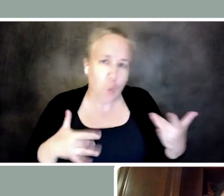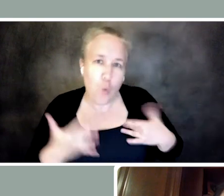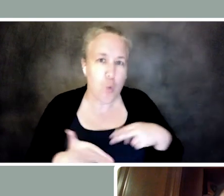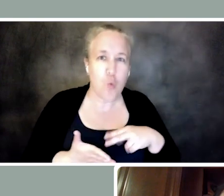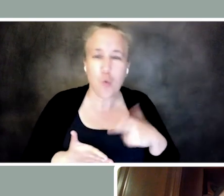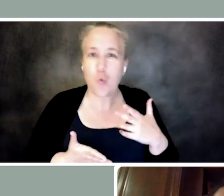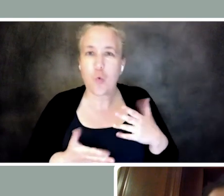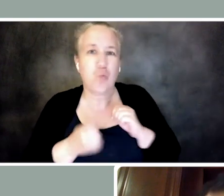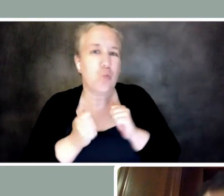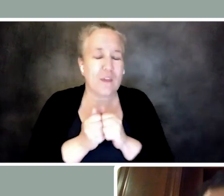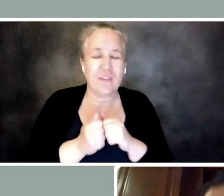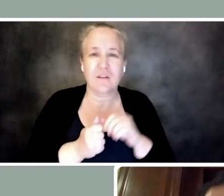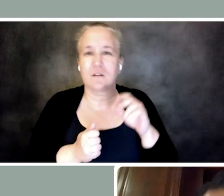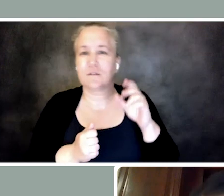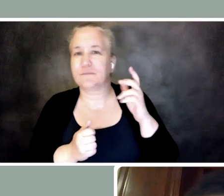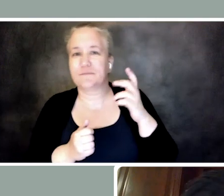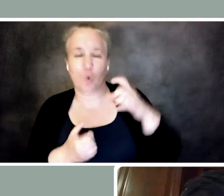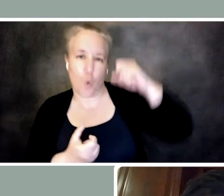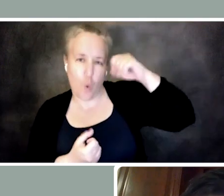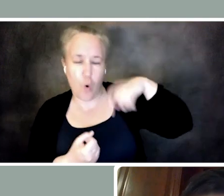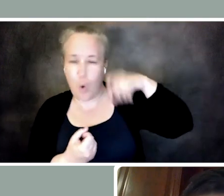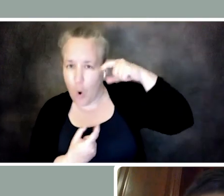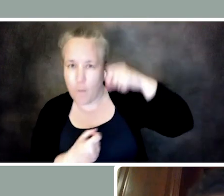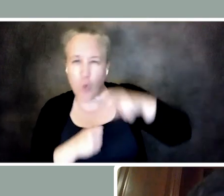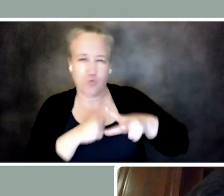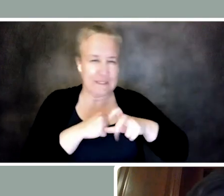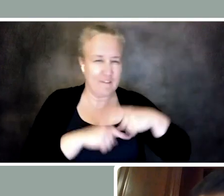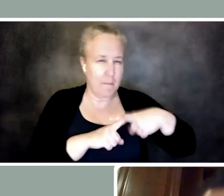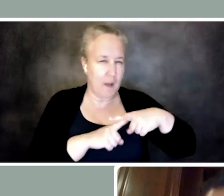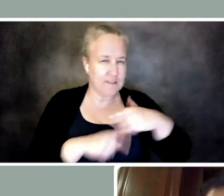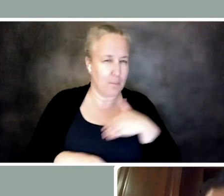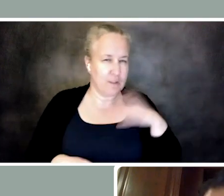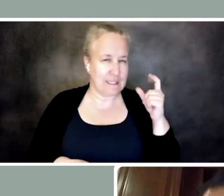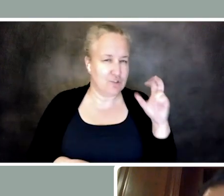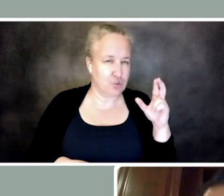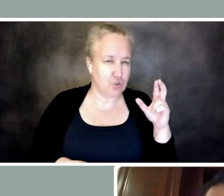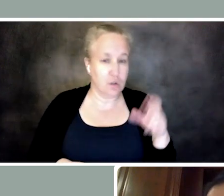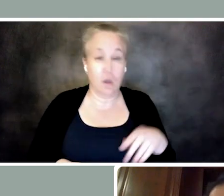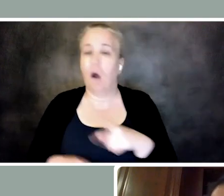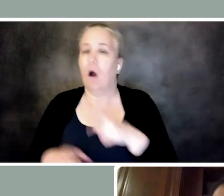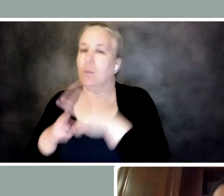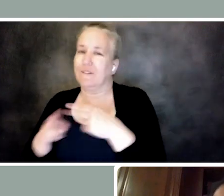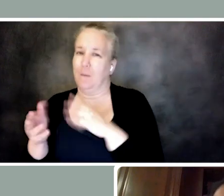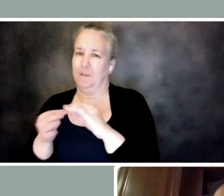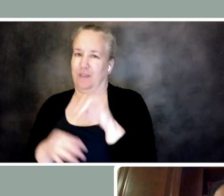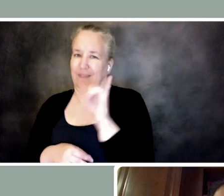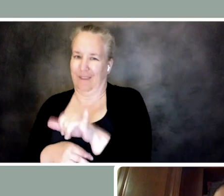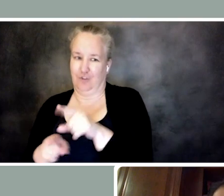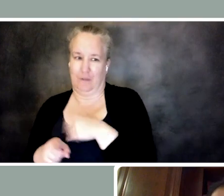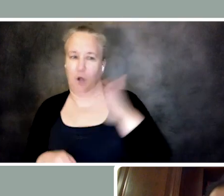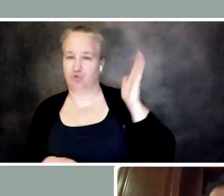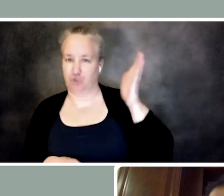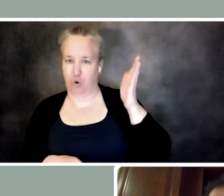hormone receptor positive breast cancer? So we briefly mentioned it I briefly mentioned it in my talk, the use